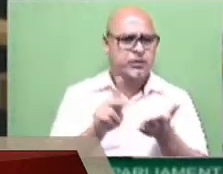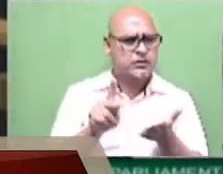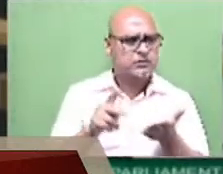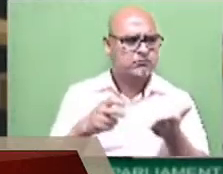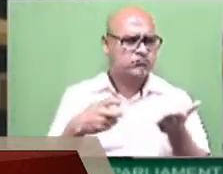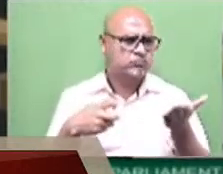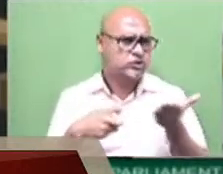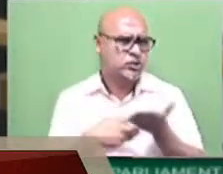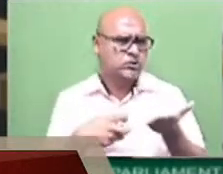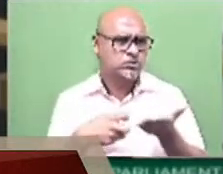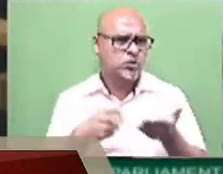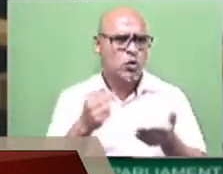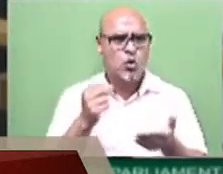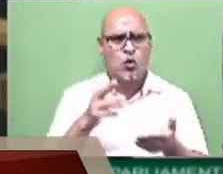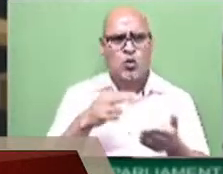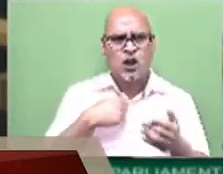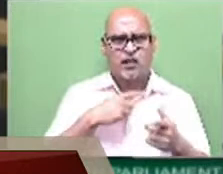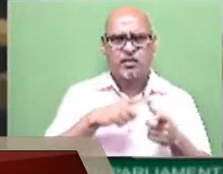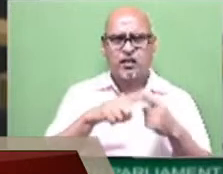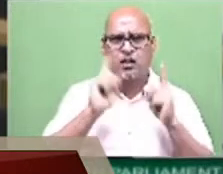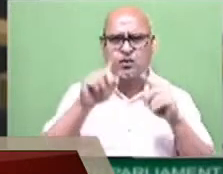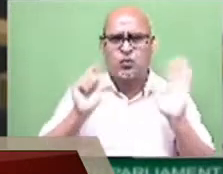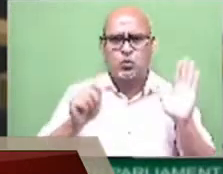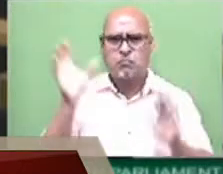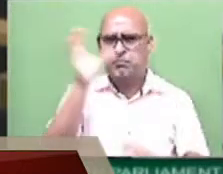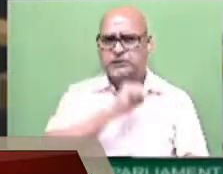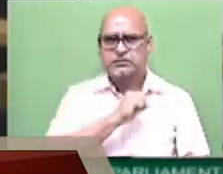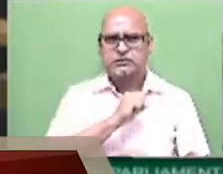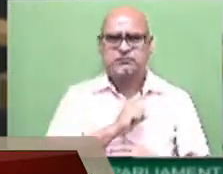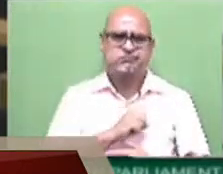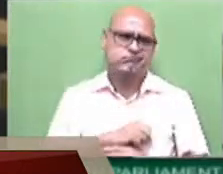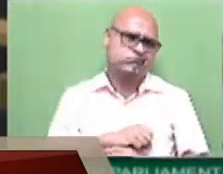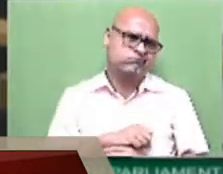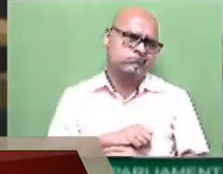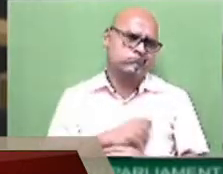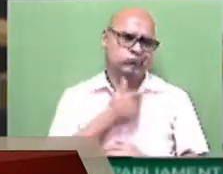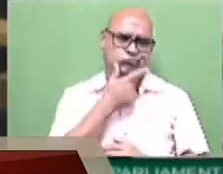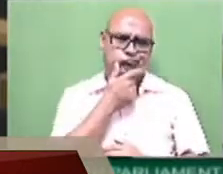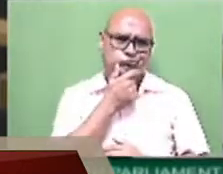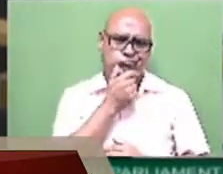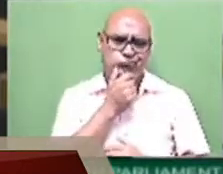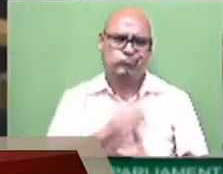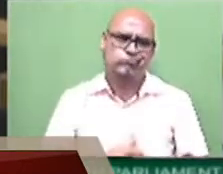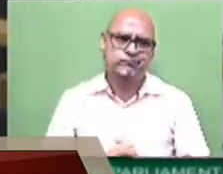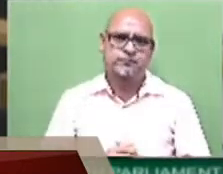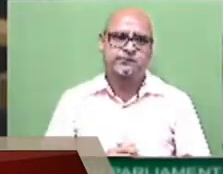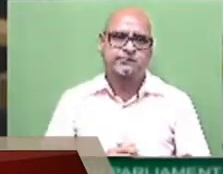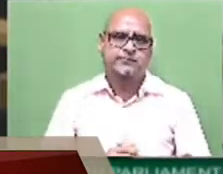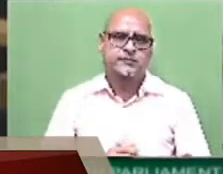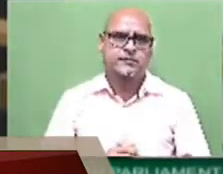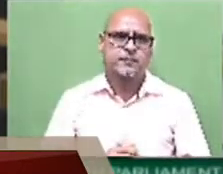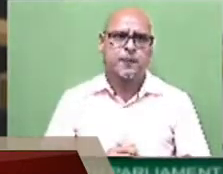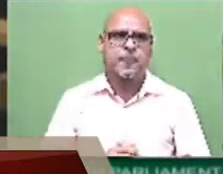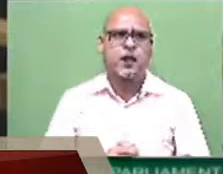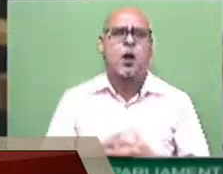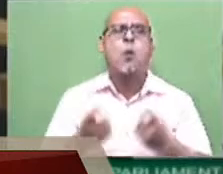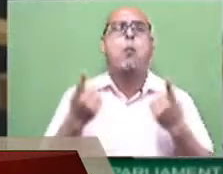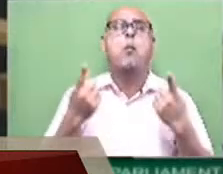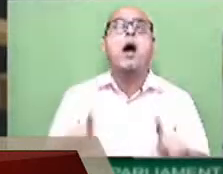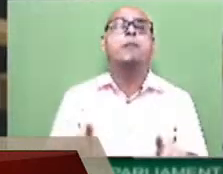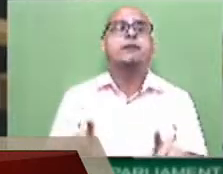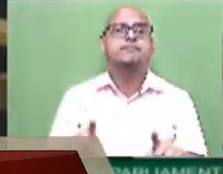time elapses, they will then challenge it on the appeal, and therefore what we do, we clog back up the judiciary, the same system you're trying to